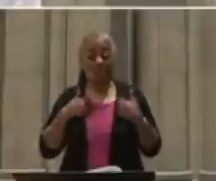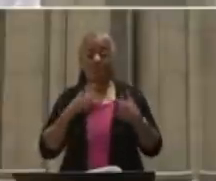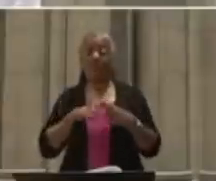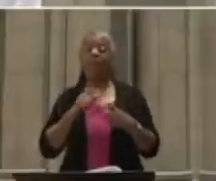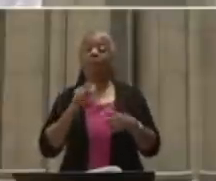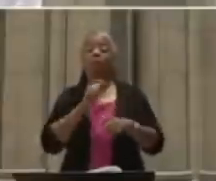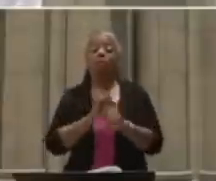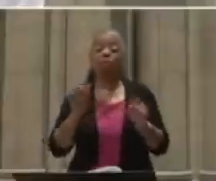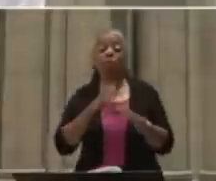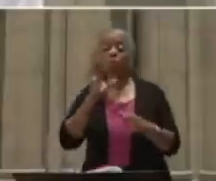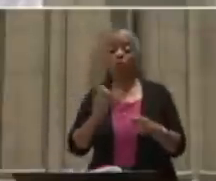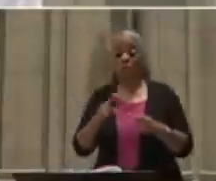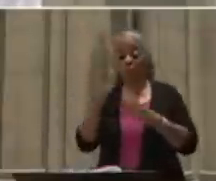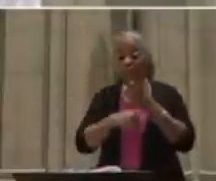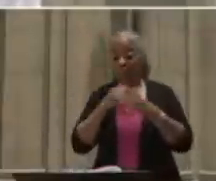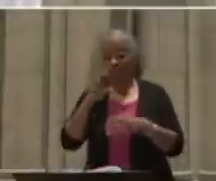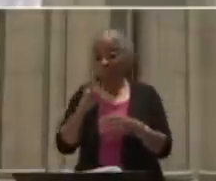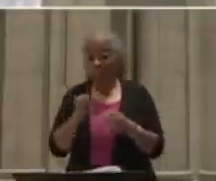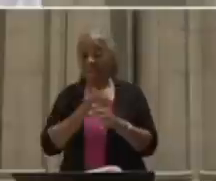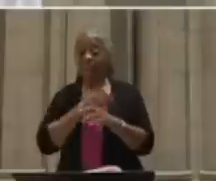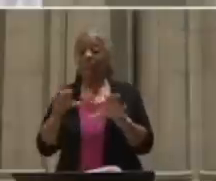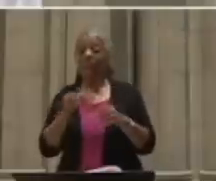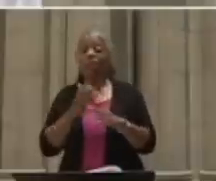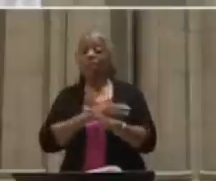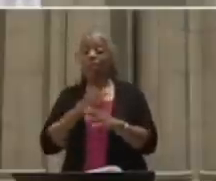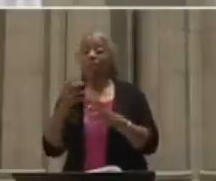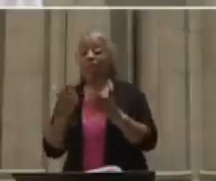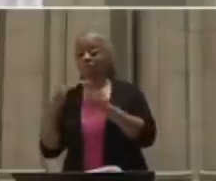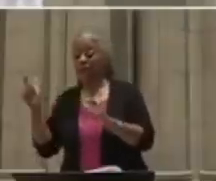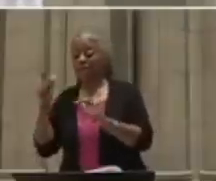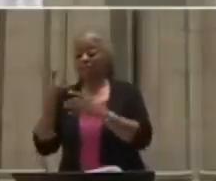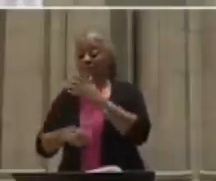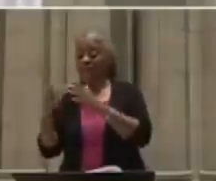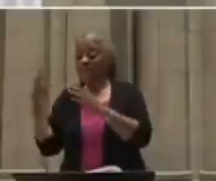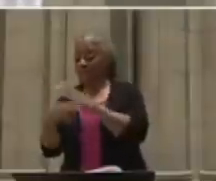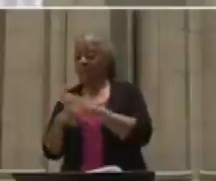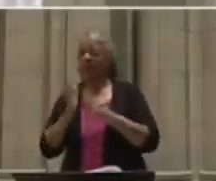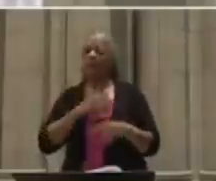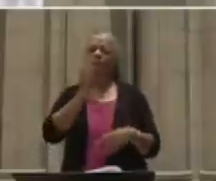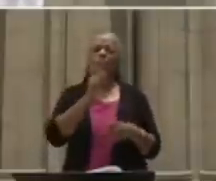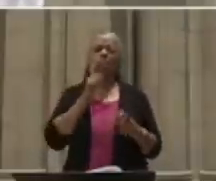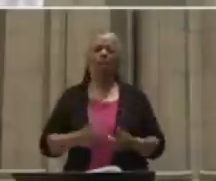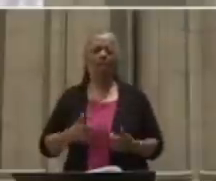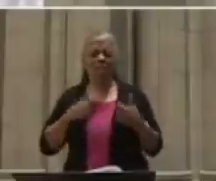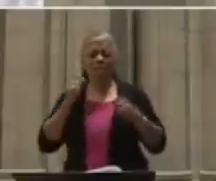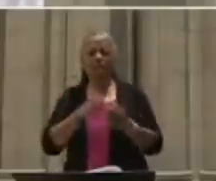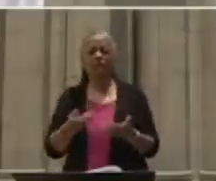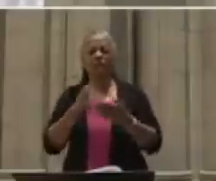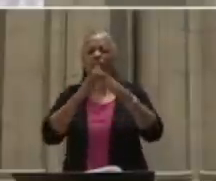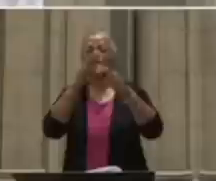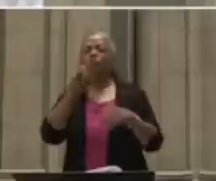corporate tax rate to what it was before the massive tax cut, our democracy would live. We could raise